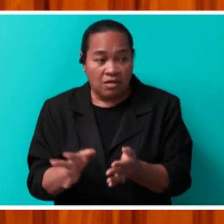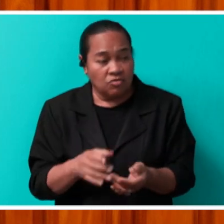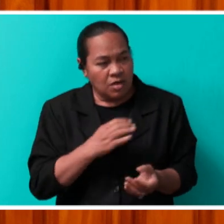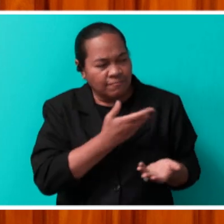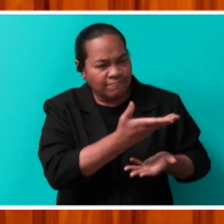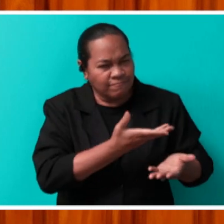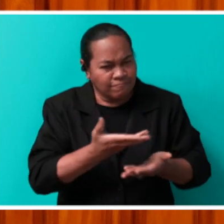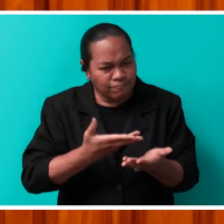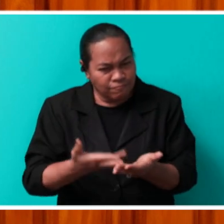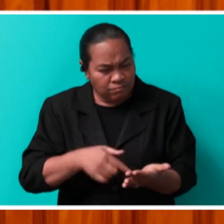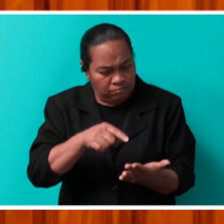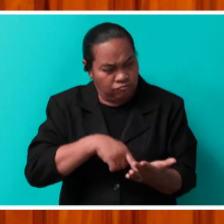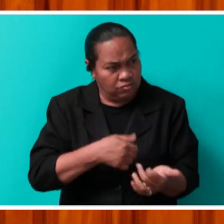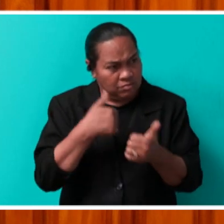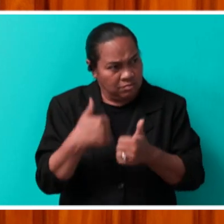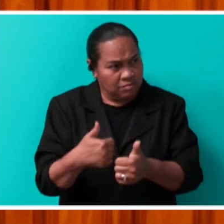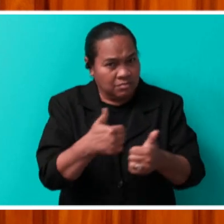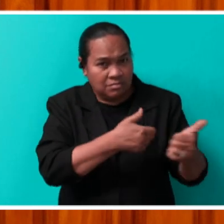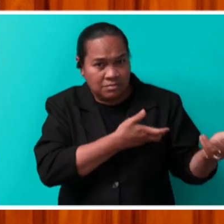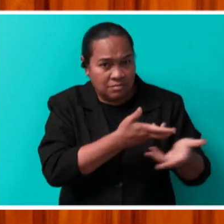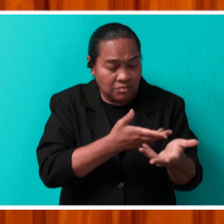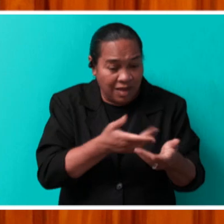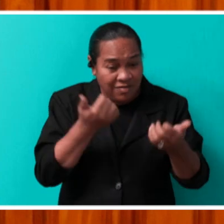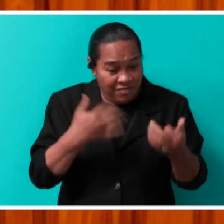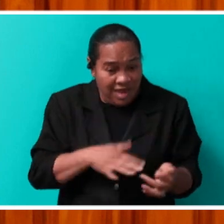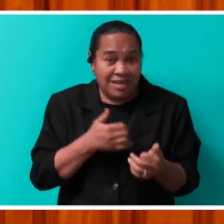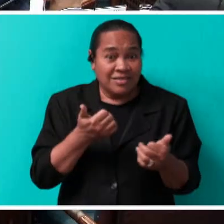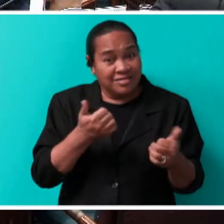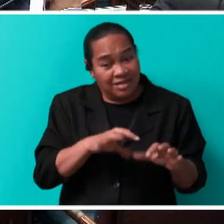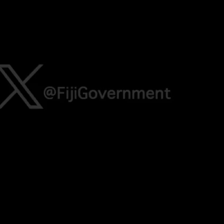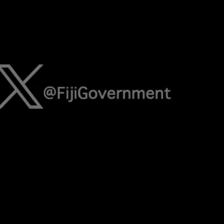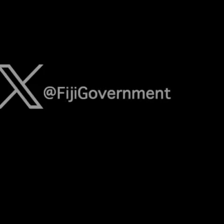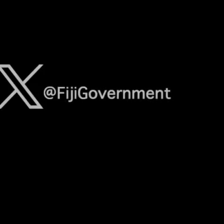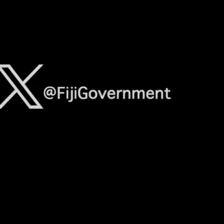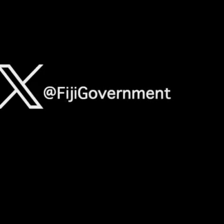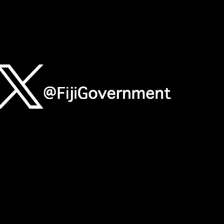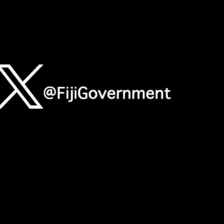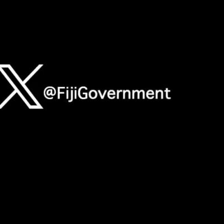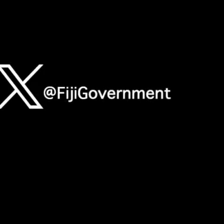this educators' protection policy. Thank you, sir. Thank you.